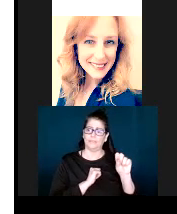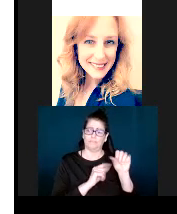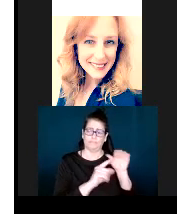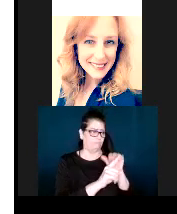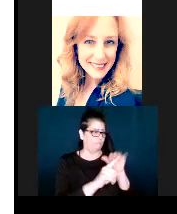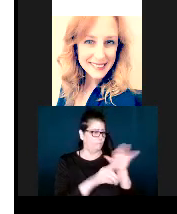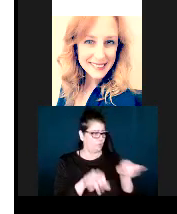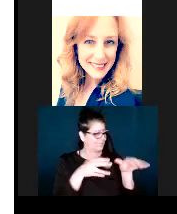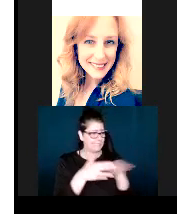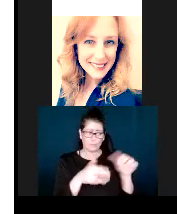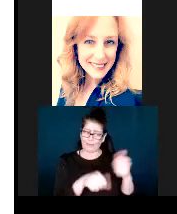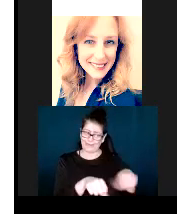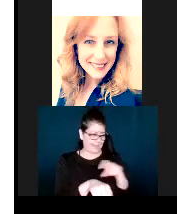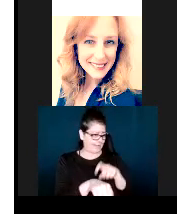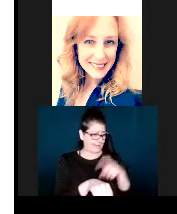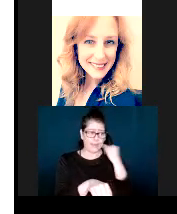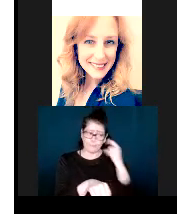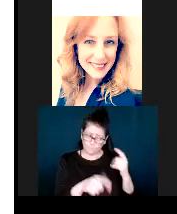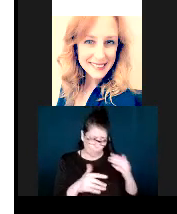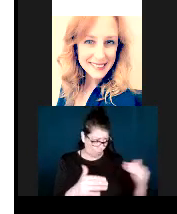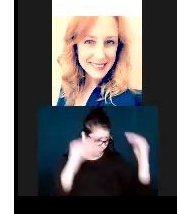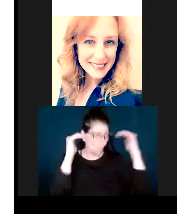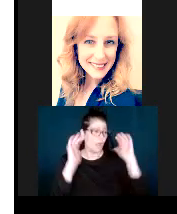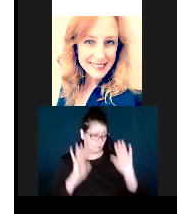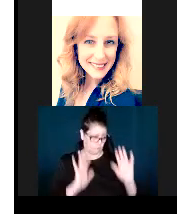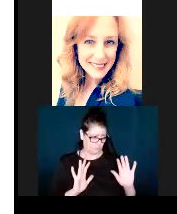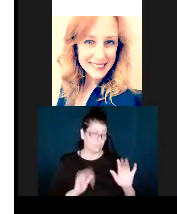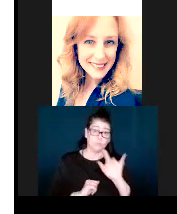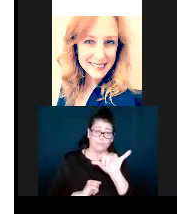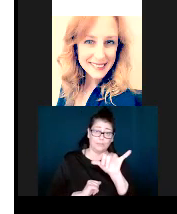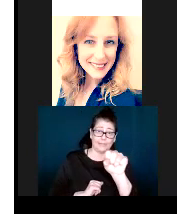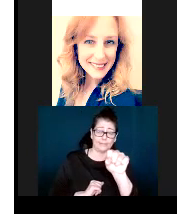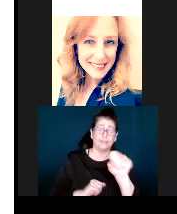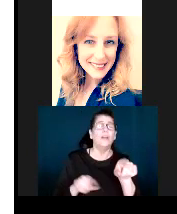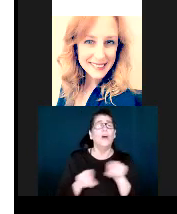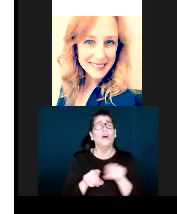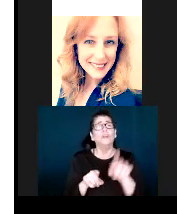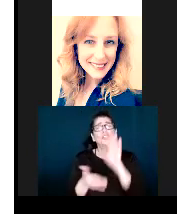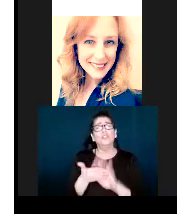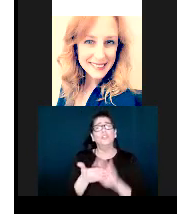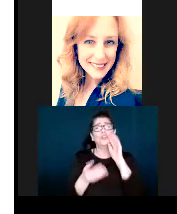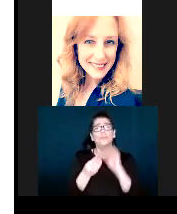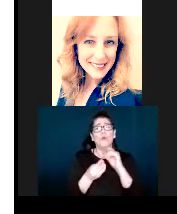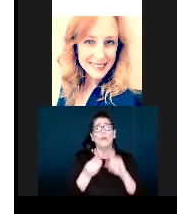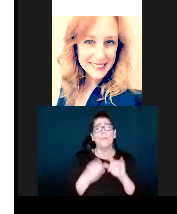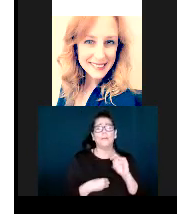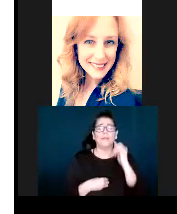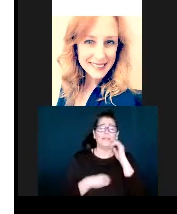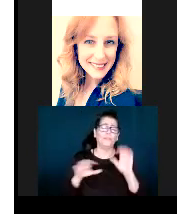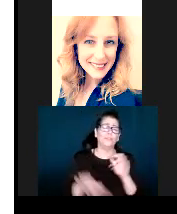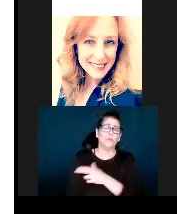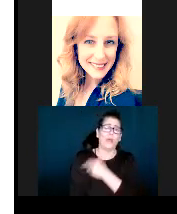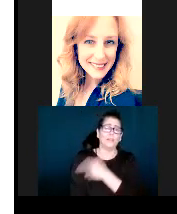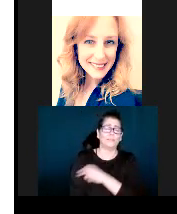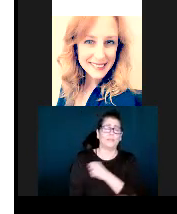any point in the exam if she becomes overwhelmed. Absolutely. There are also, you'll learn a little bit more about this. And if you do hospital advocacy, you'll learn about